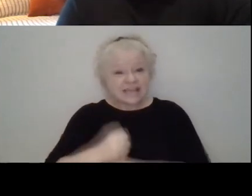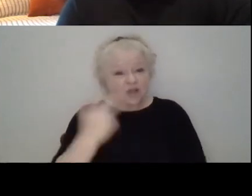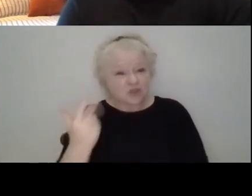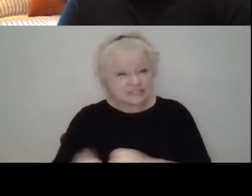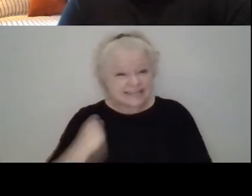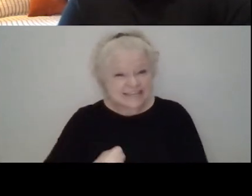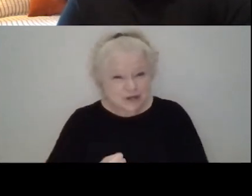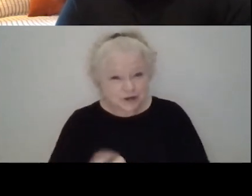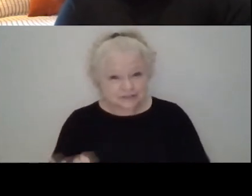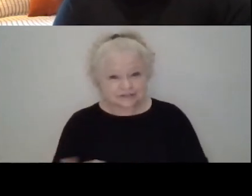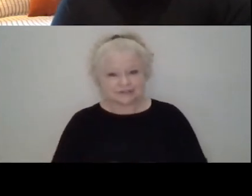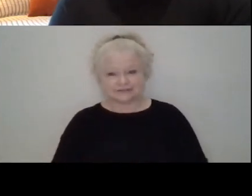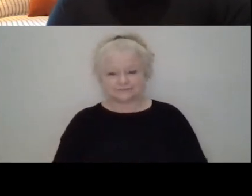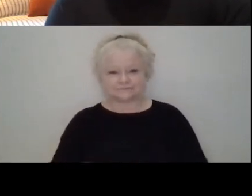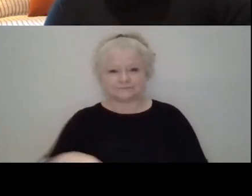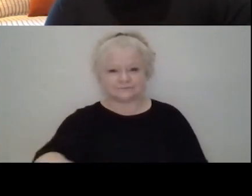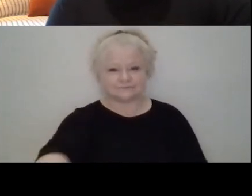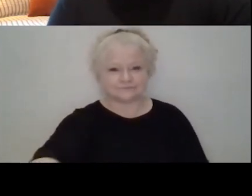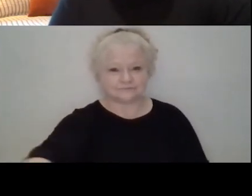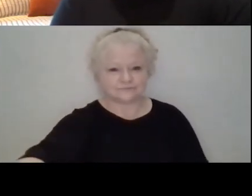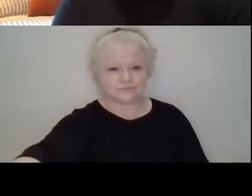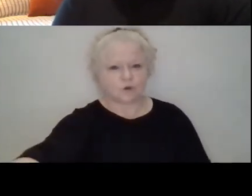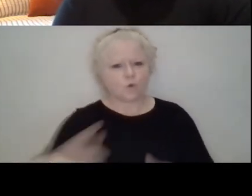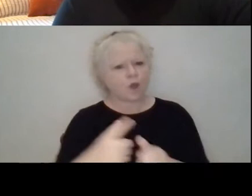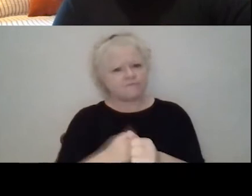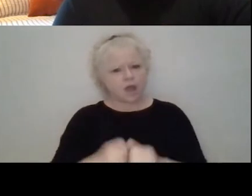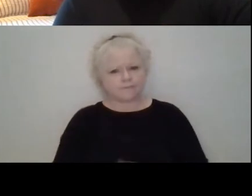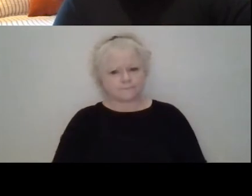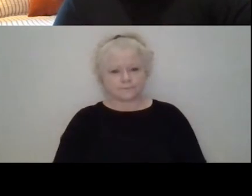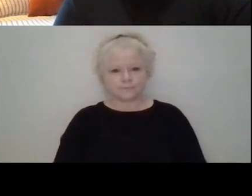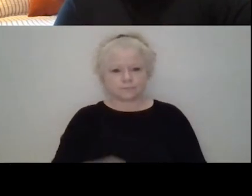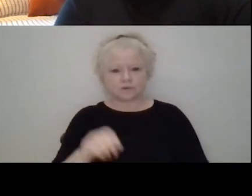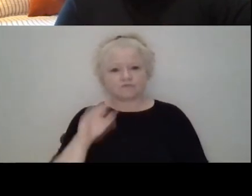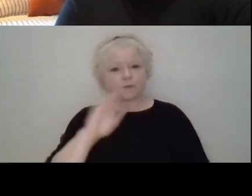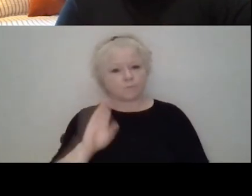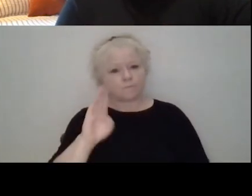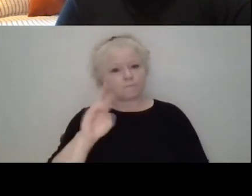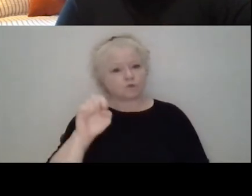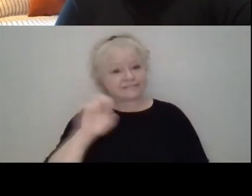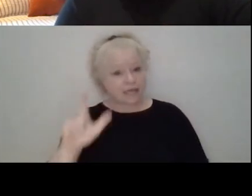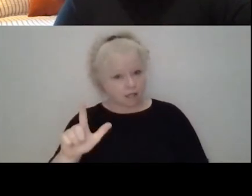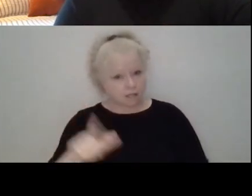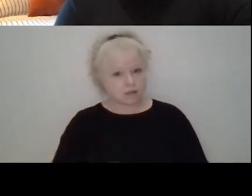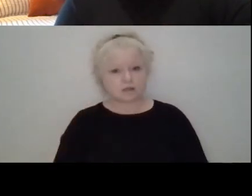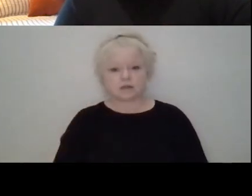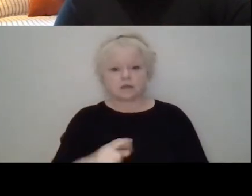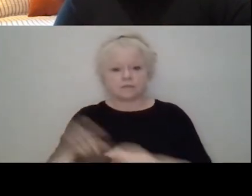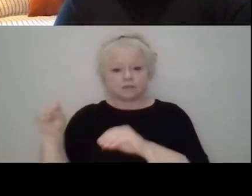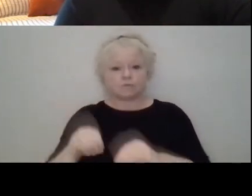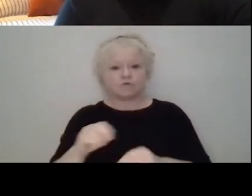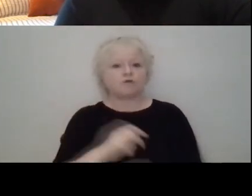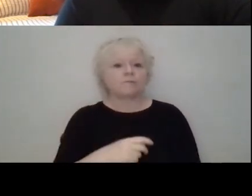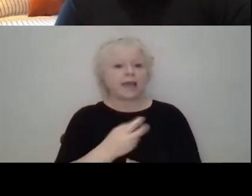years together. Yes. Carla, tell everybody where you're from. I'm from Brazil, and I came here to do my master's